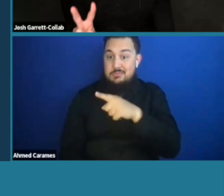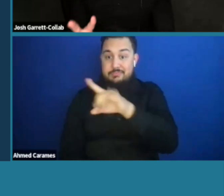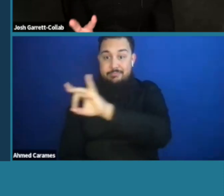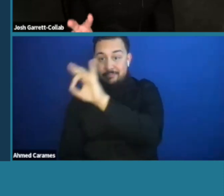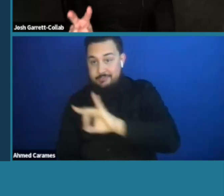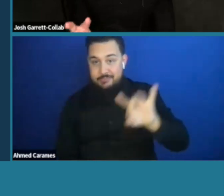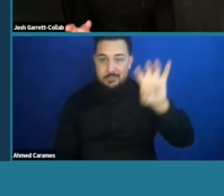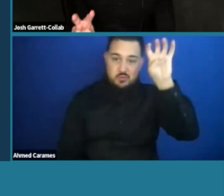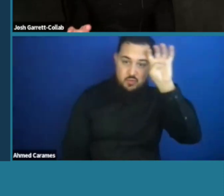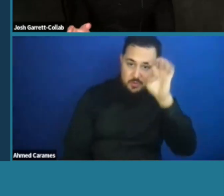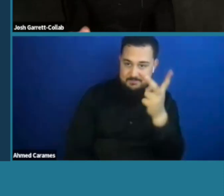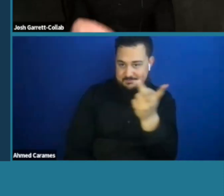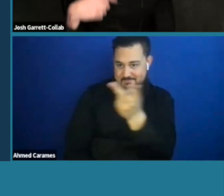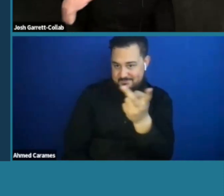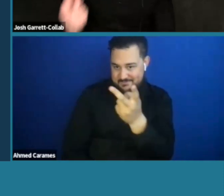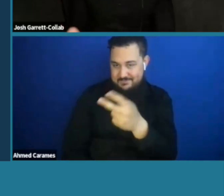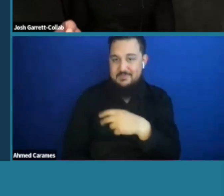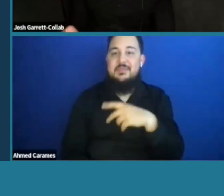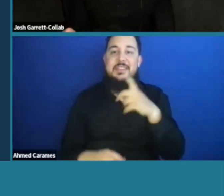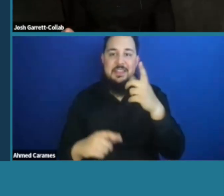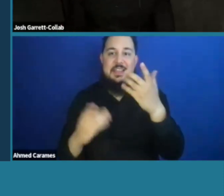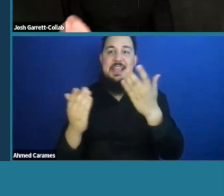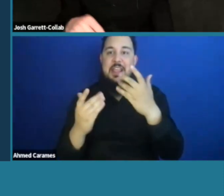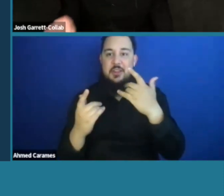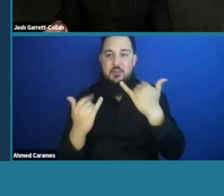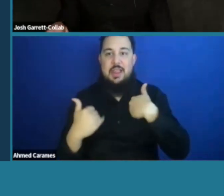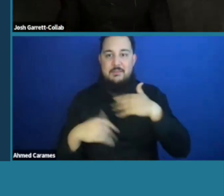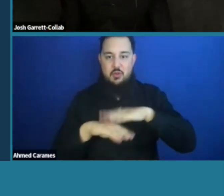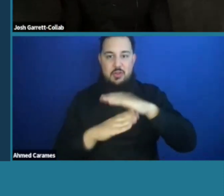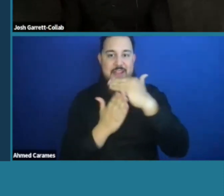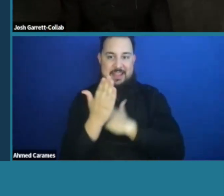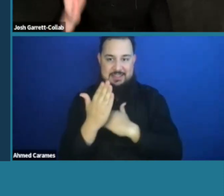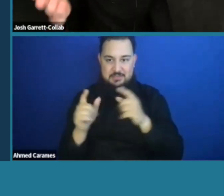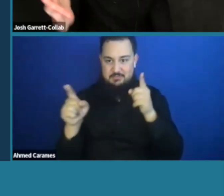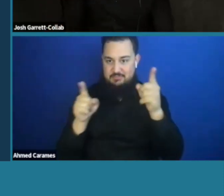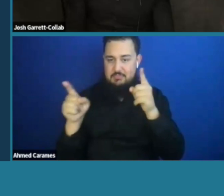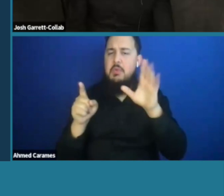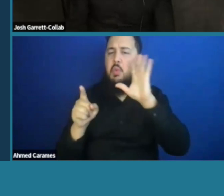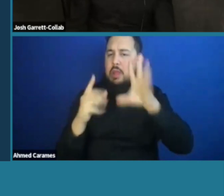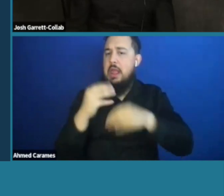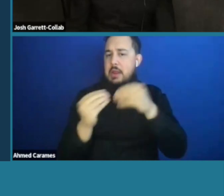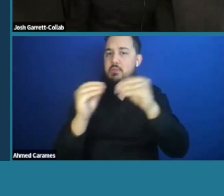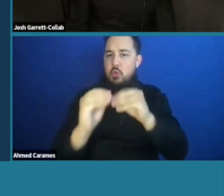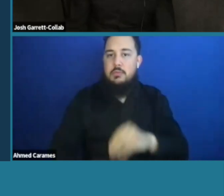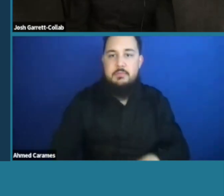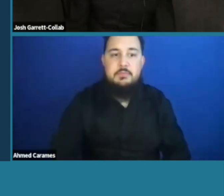here now. Those are 2 that we currently have on the list. Crom and Susan Elizabeth will also be adding more. Crom.